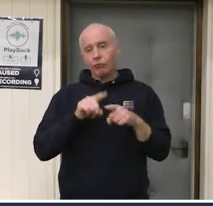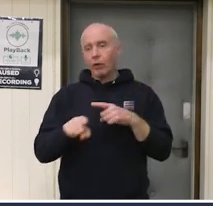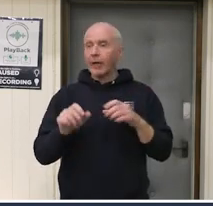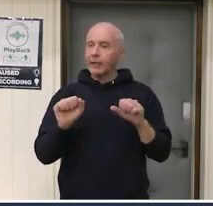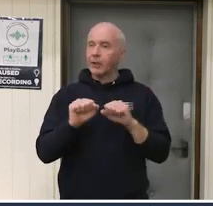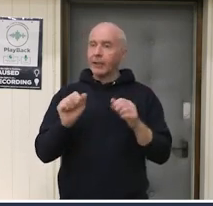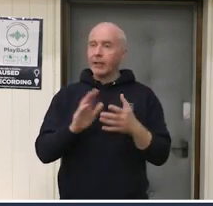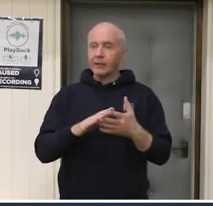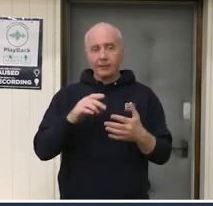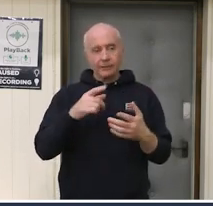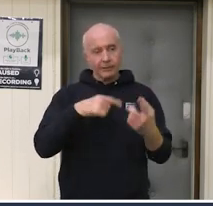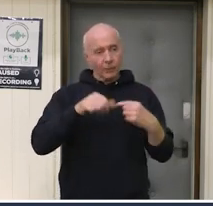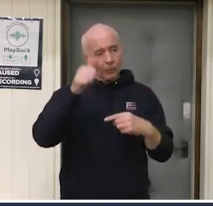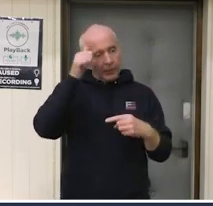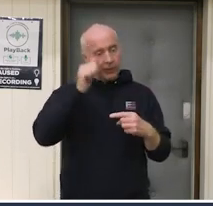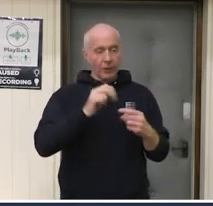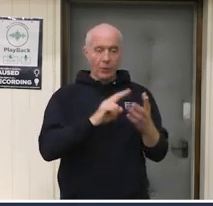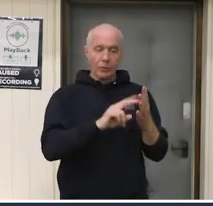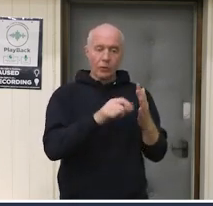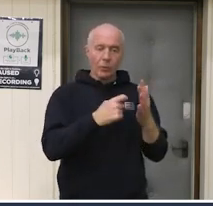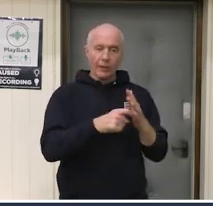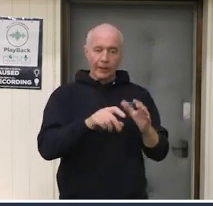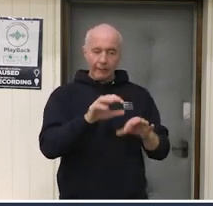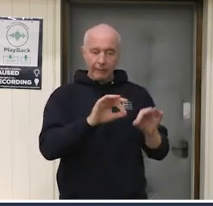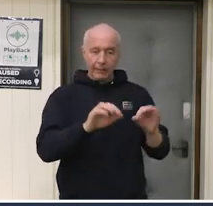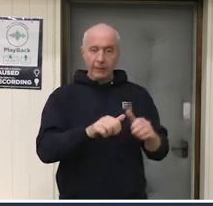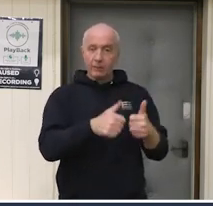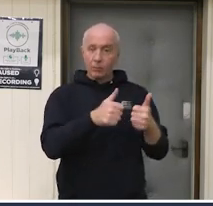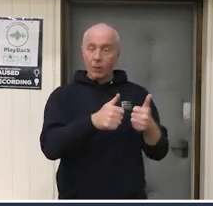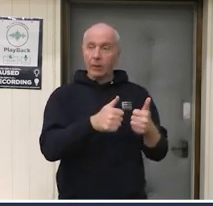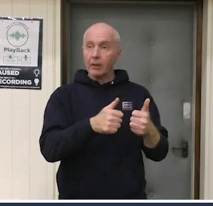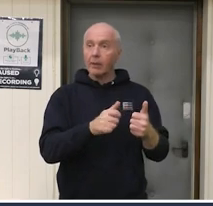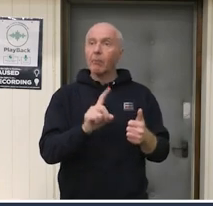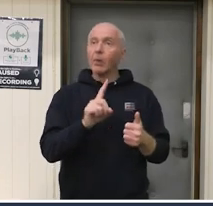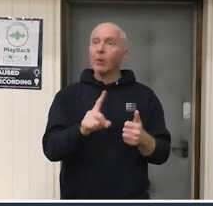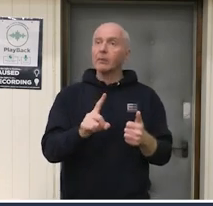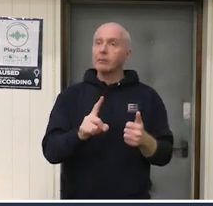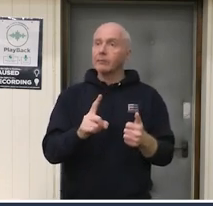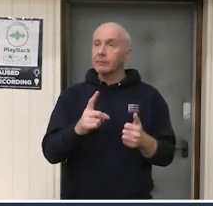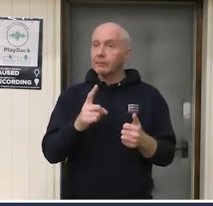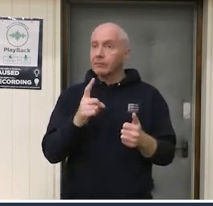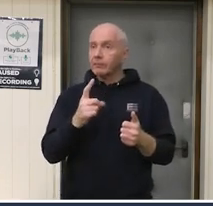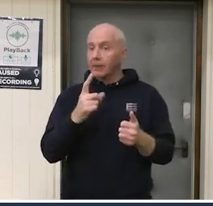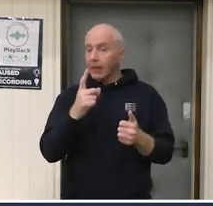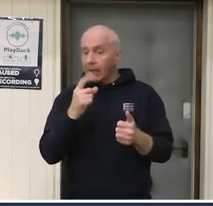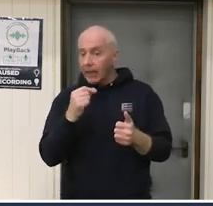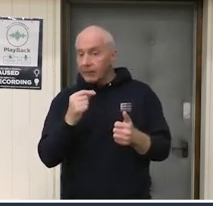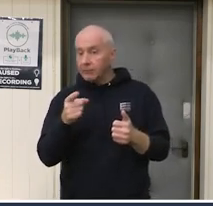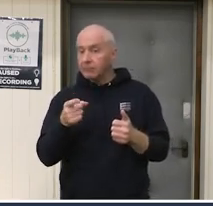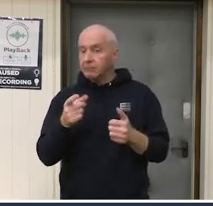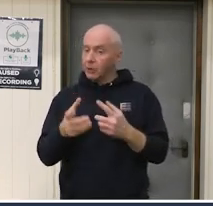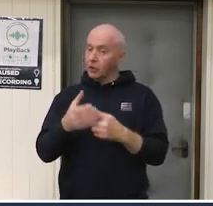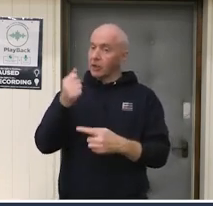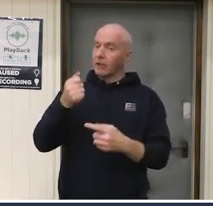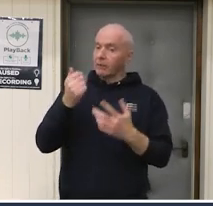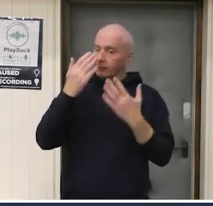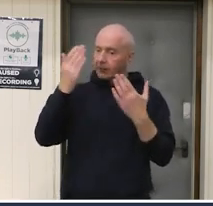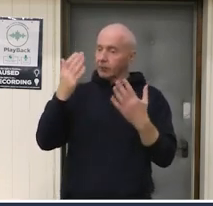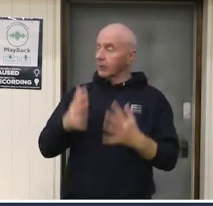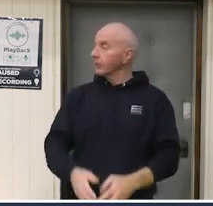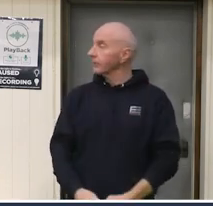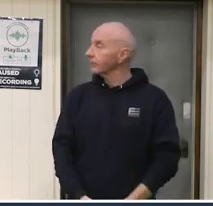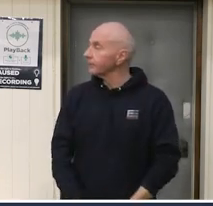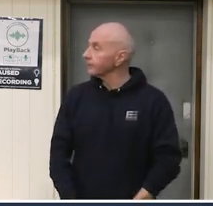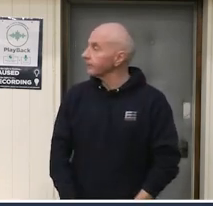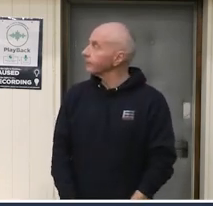nuclear physics works, of course, but it's about the amount that you can do. That's the key thing. So hopefully if we sort that out,